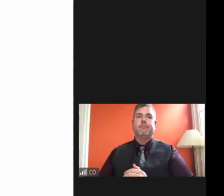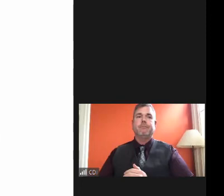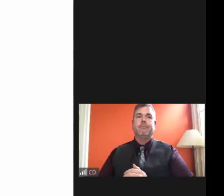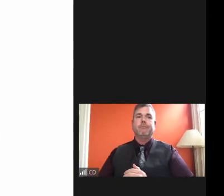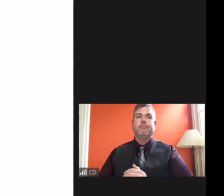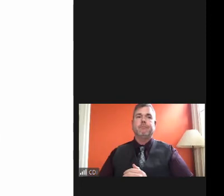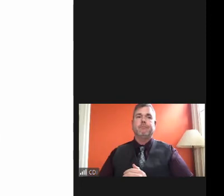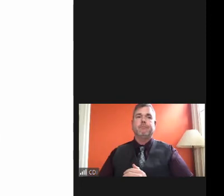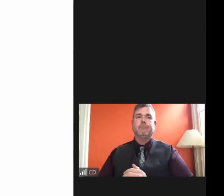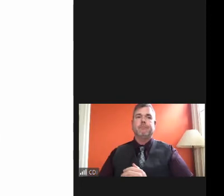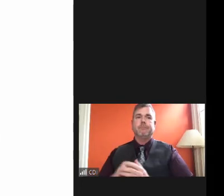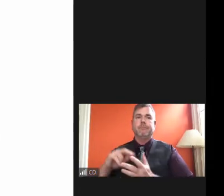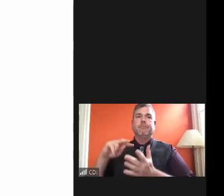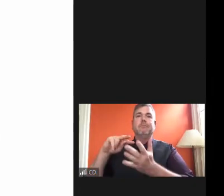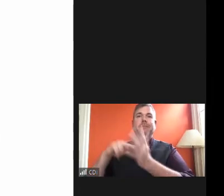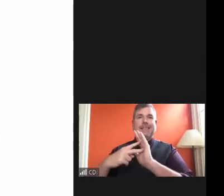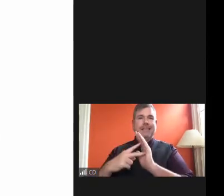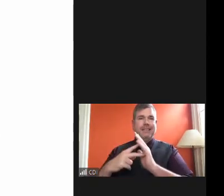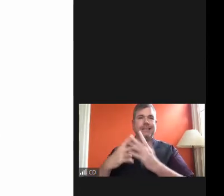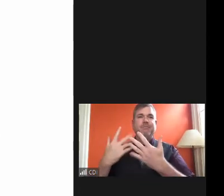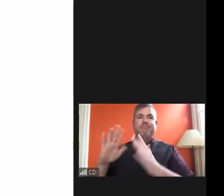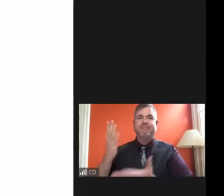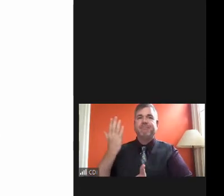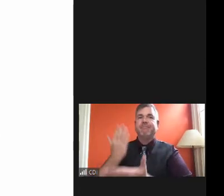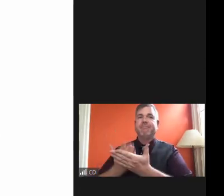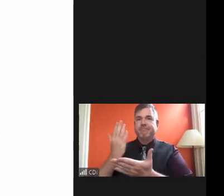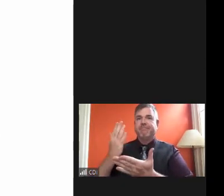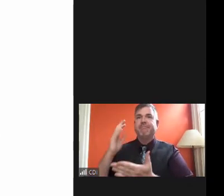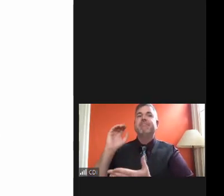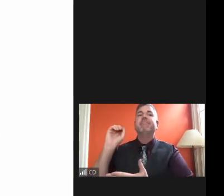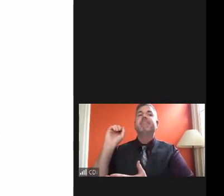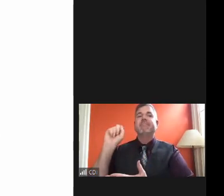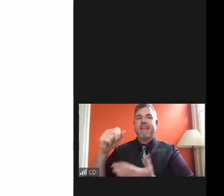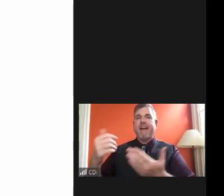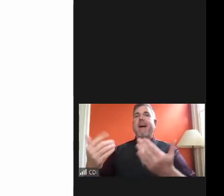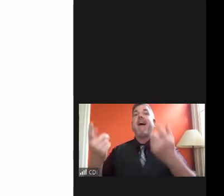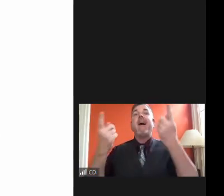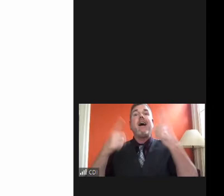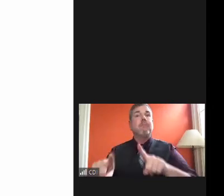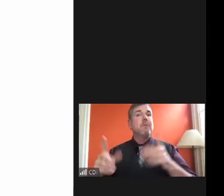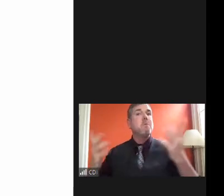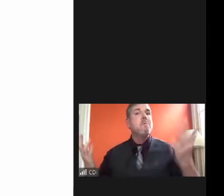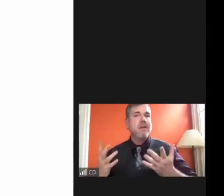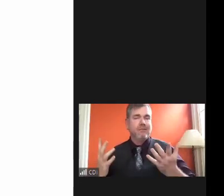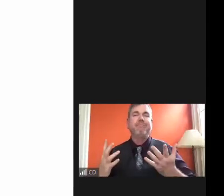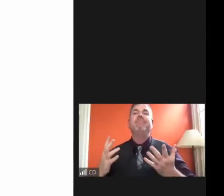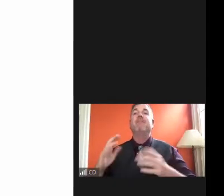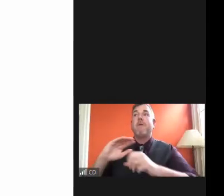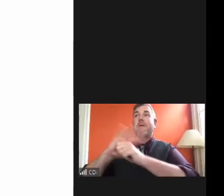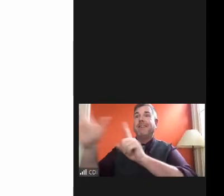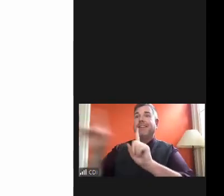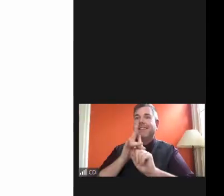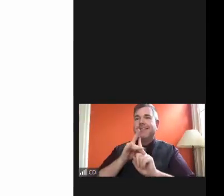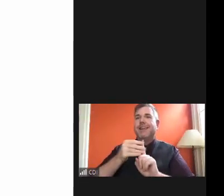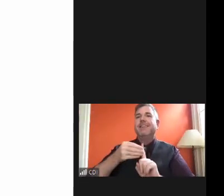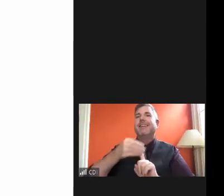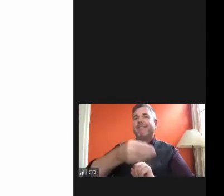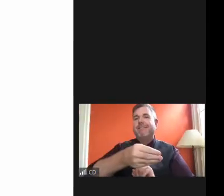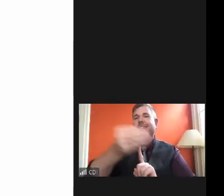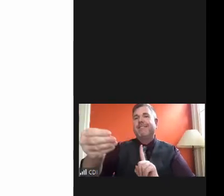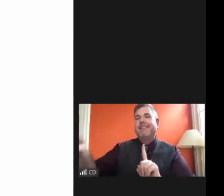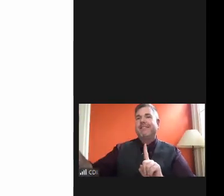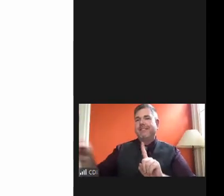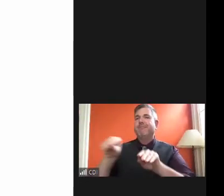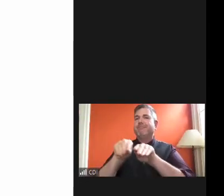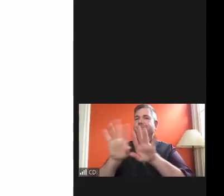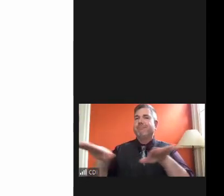This is also one of the things that we look at most closely, and I think is one of the more concerning of the more recent trends, and is that this is the proportion, the